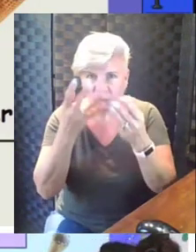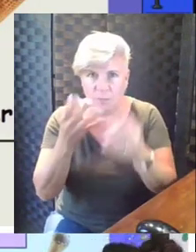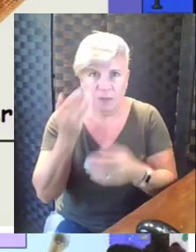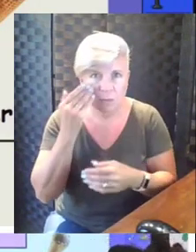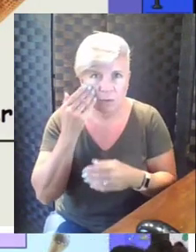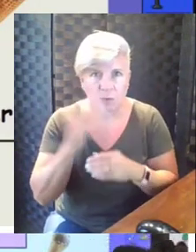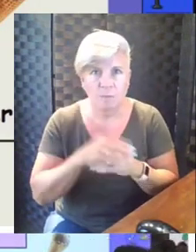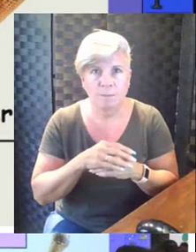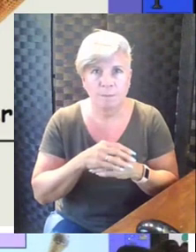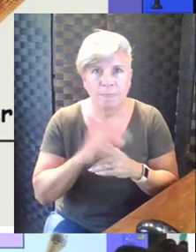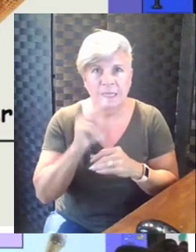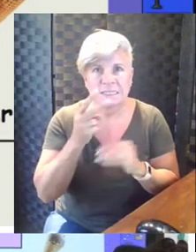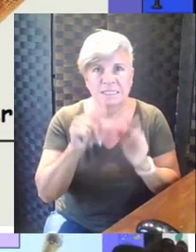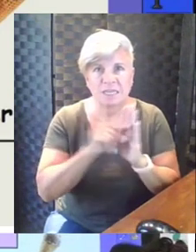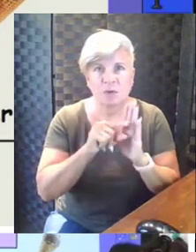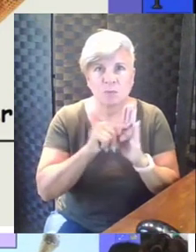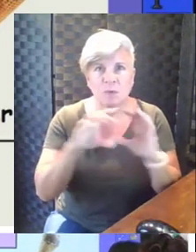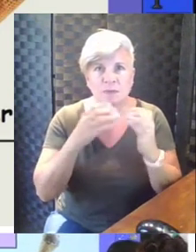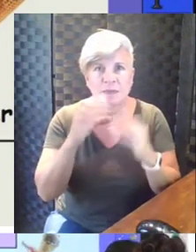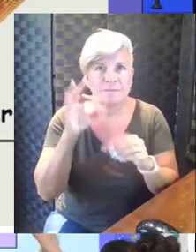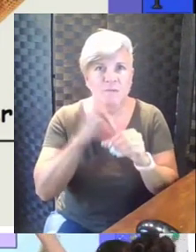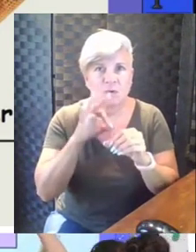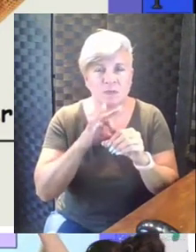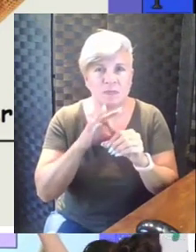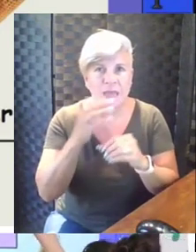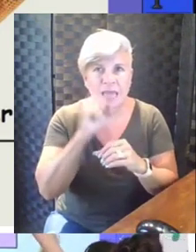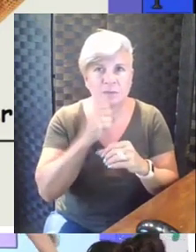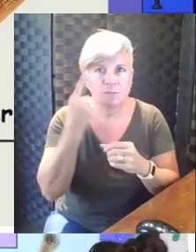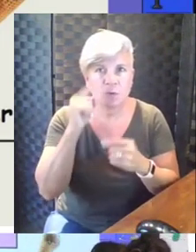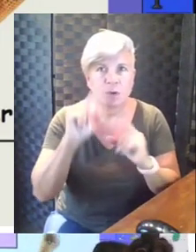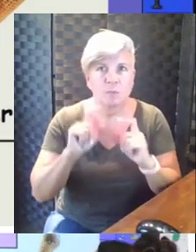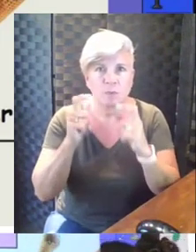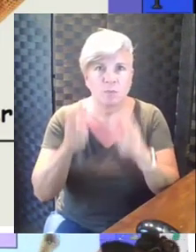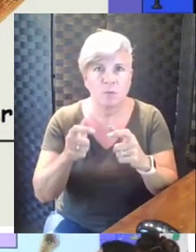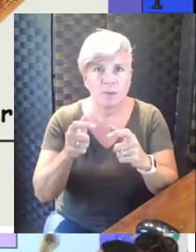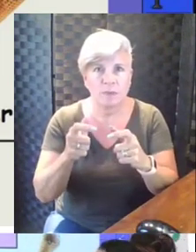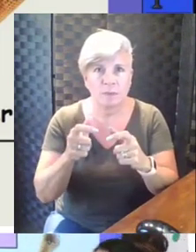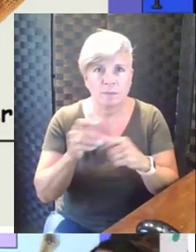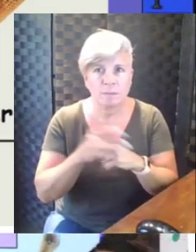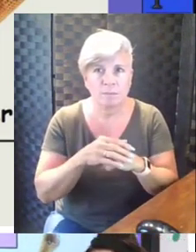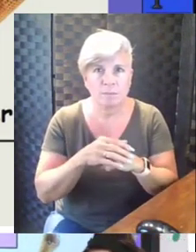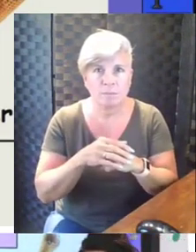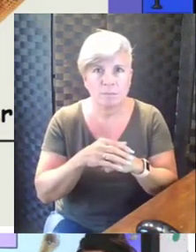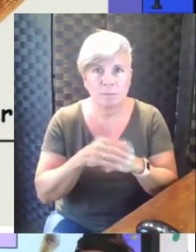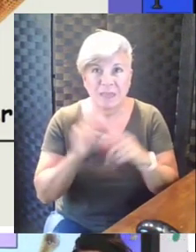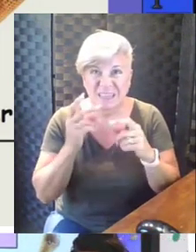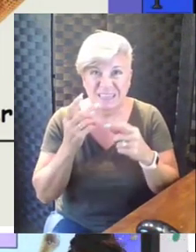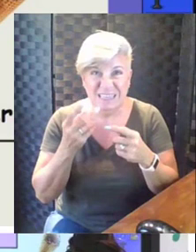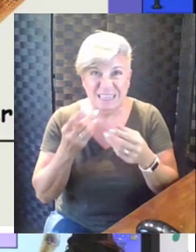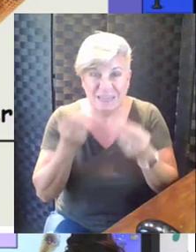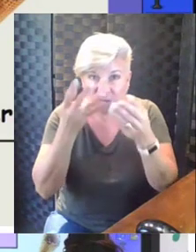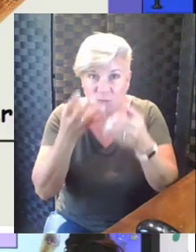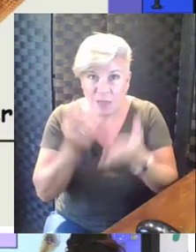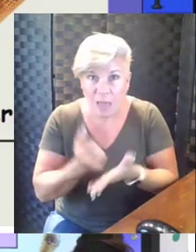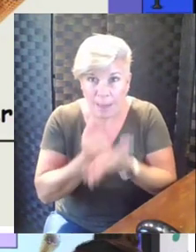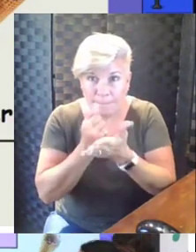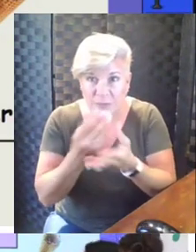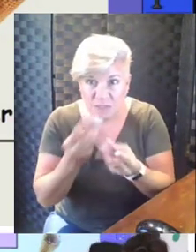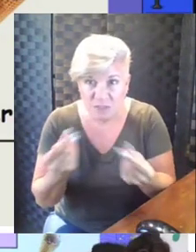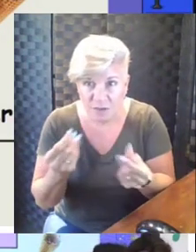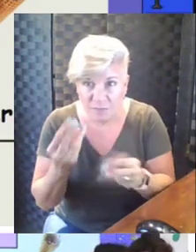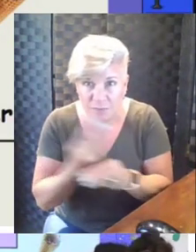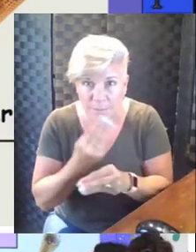know. The second grade class voted on ice cream for a reward. Is that information that could help us solve the math